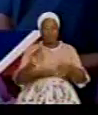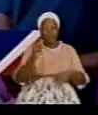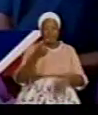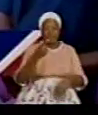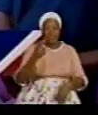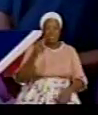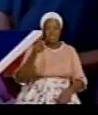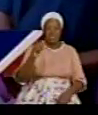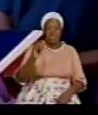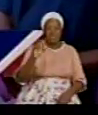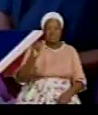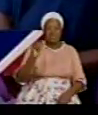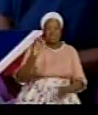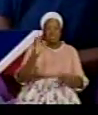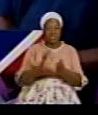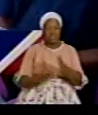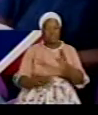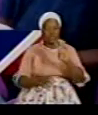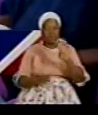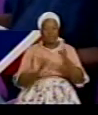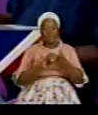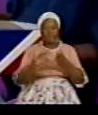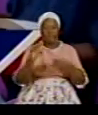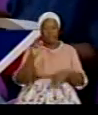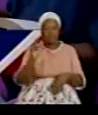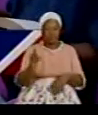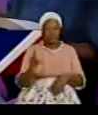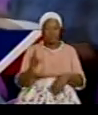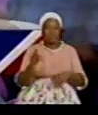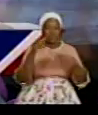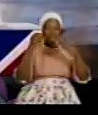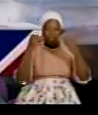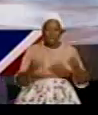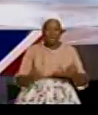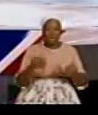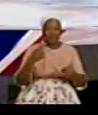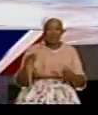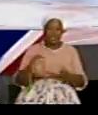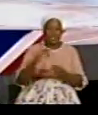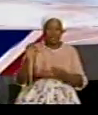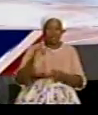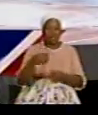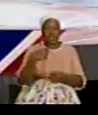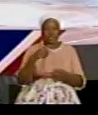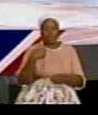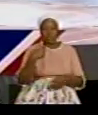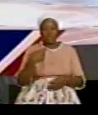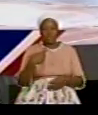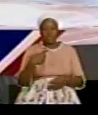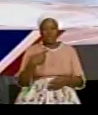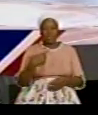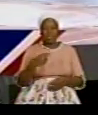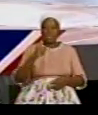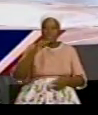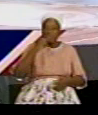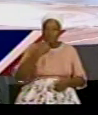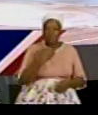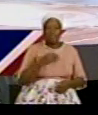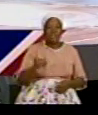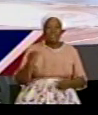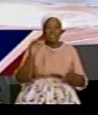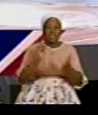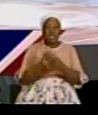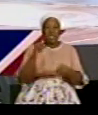1 Timothy chapter 4, verse 1. Now the Spirit speaketh expressly that in the